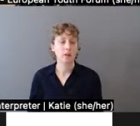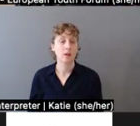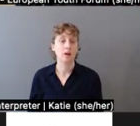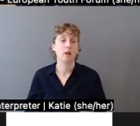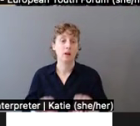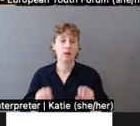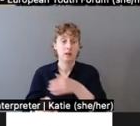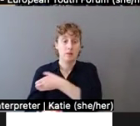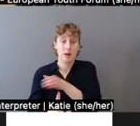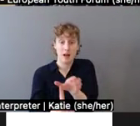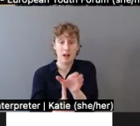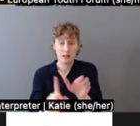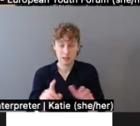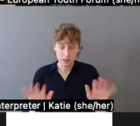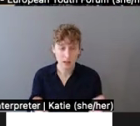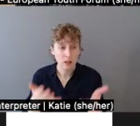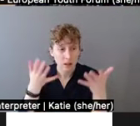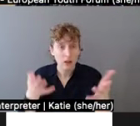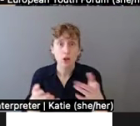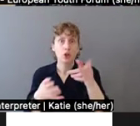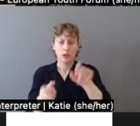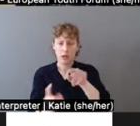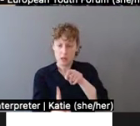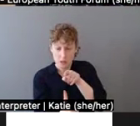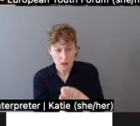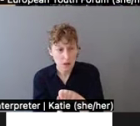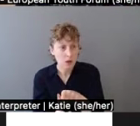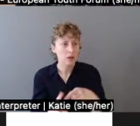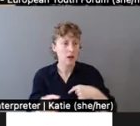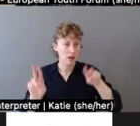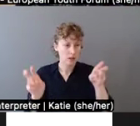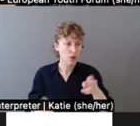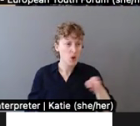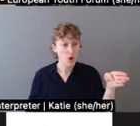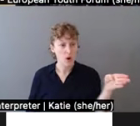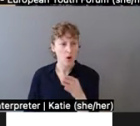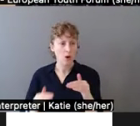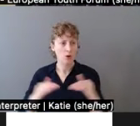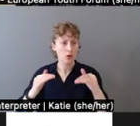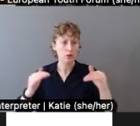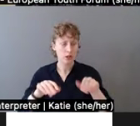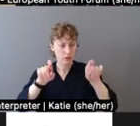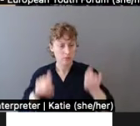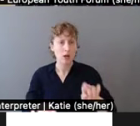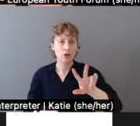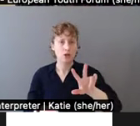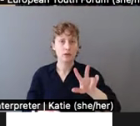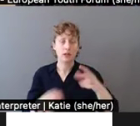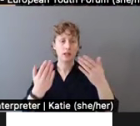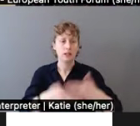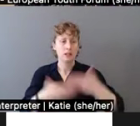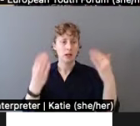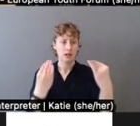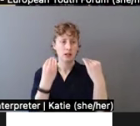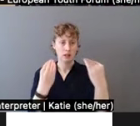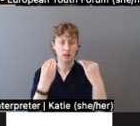be specific. So here, for example, I wrote, all organizations will follow an online 3-day training on strategic communication. But if you don't know